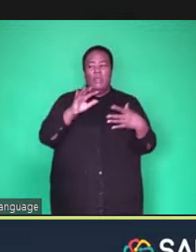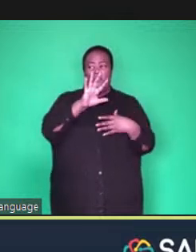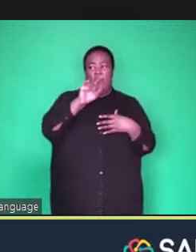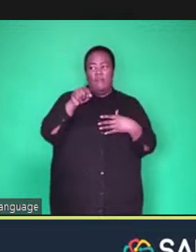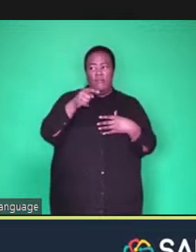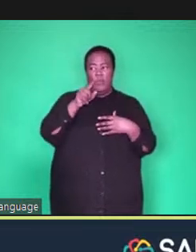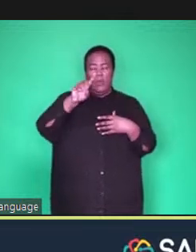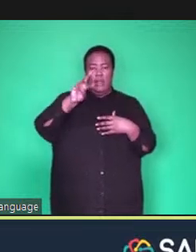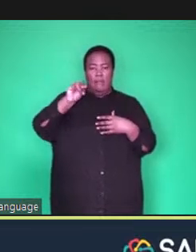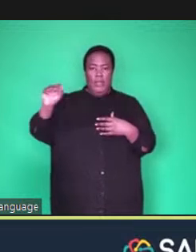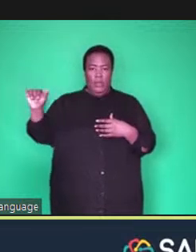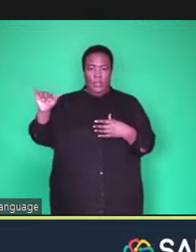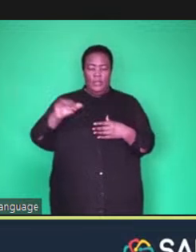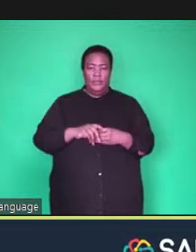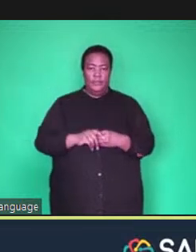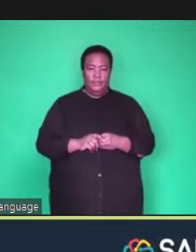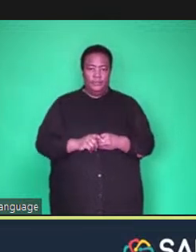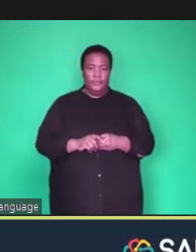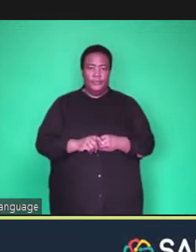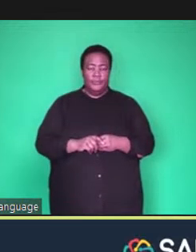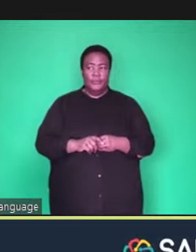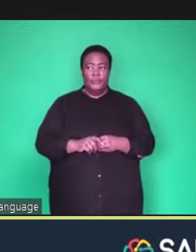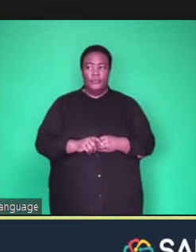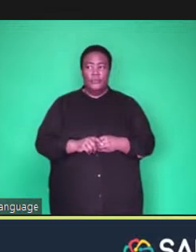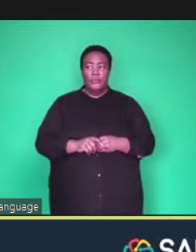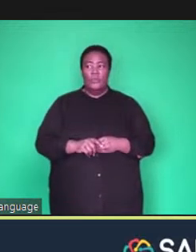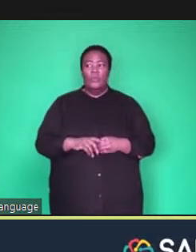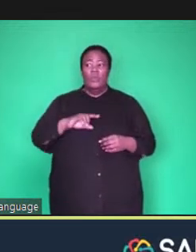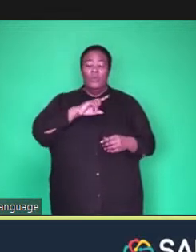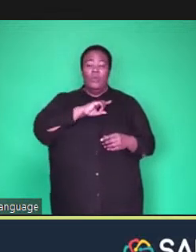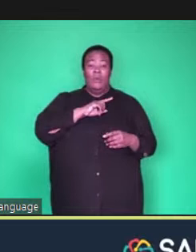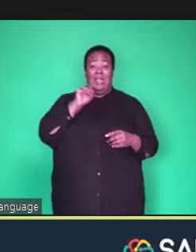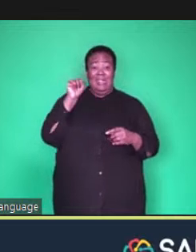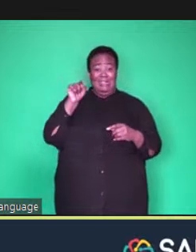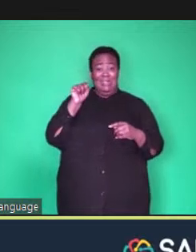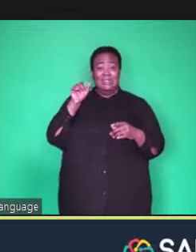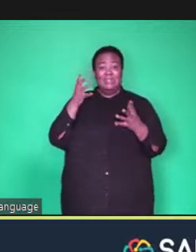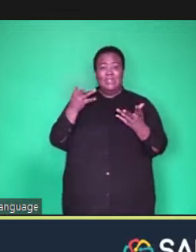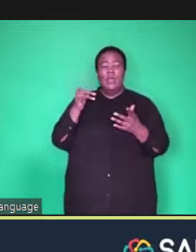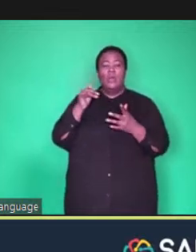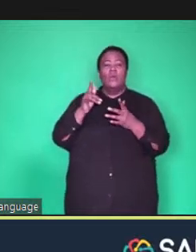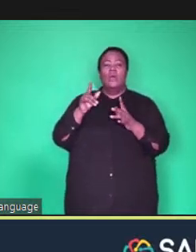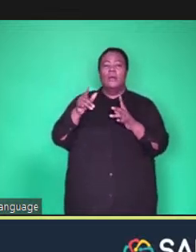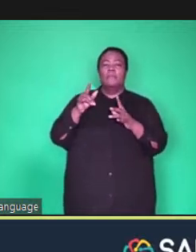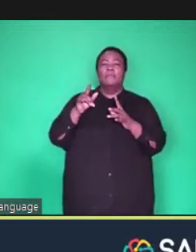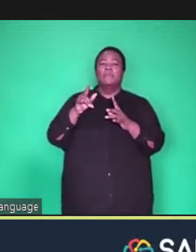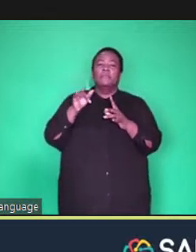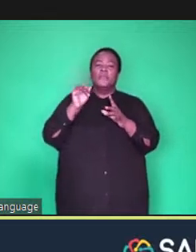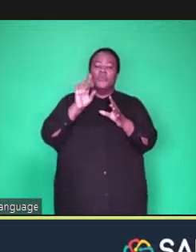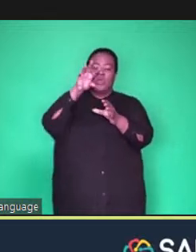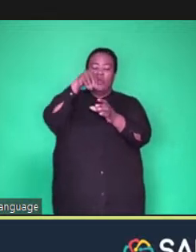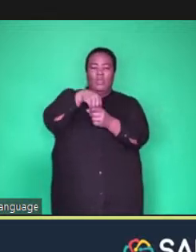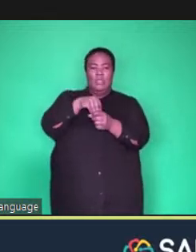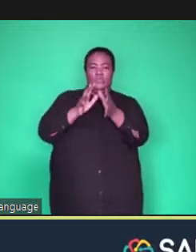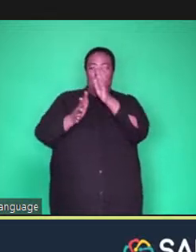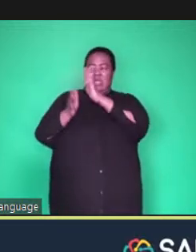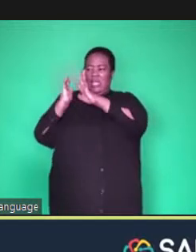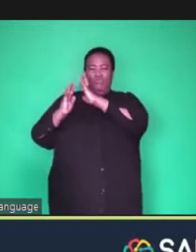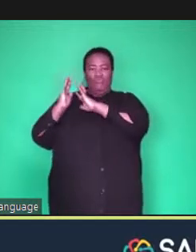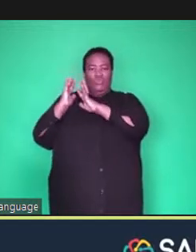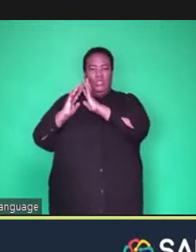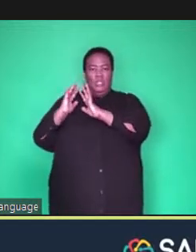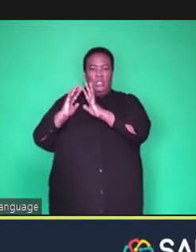the things in it, because this is getting to the issue of the corridors we were talking about, well-known corridors. These